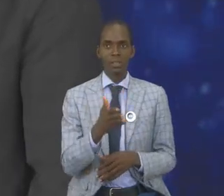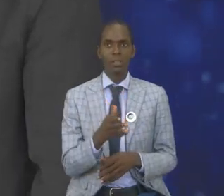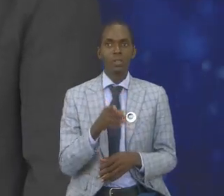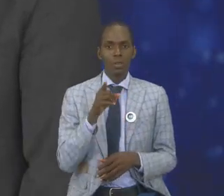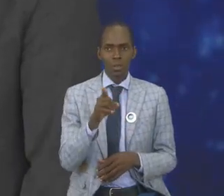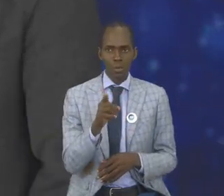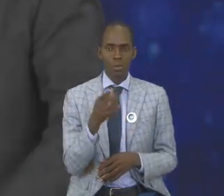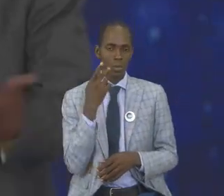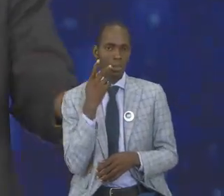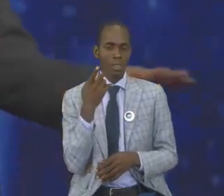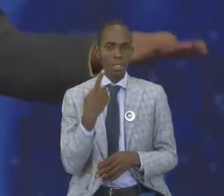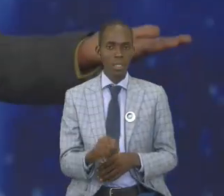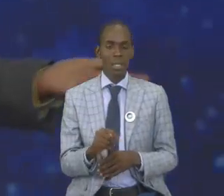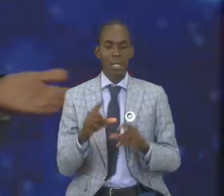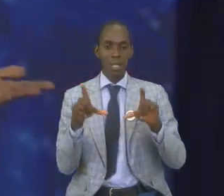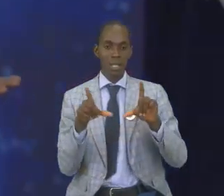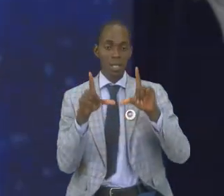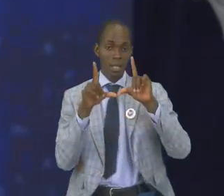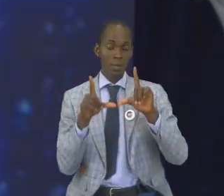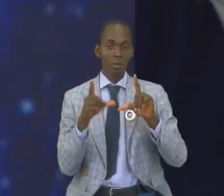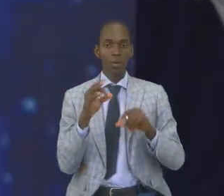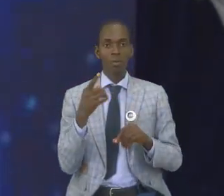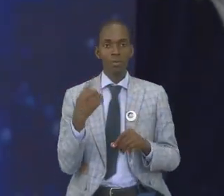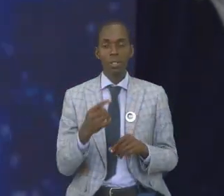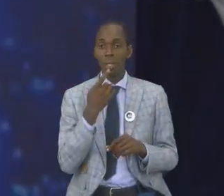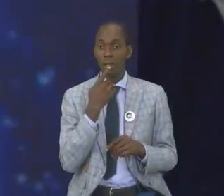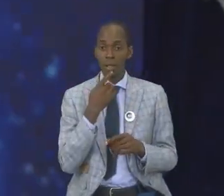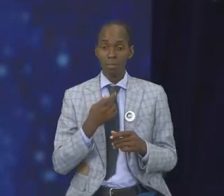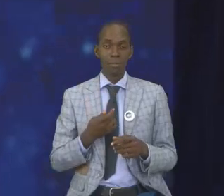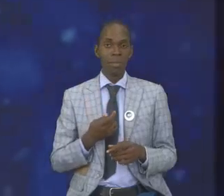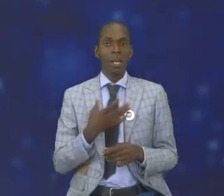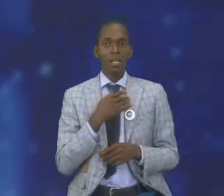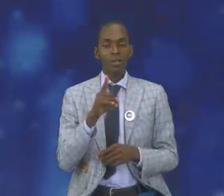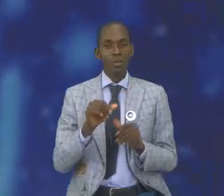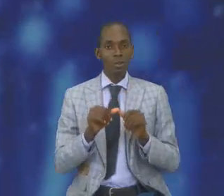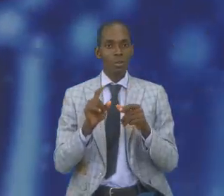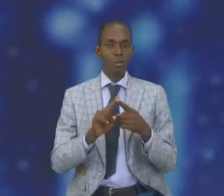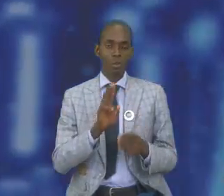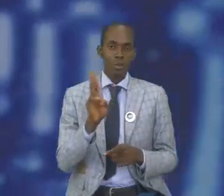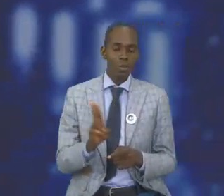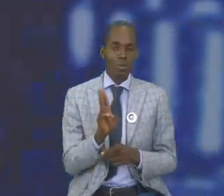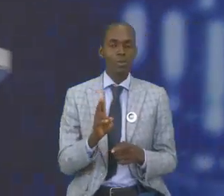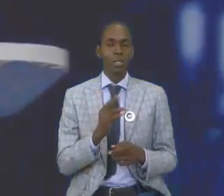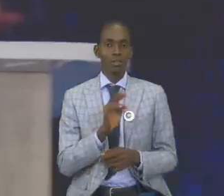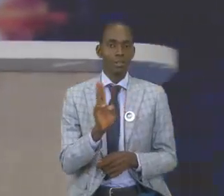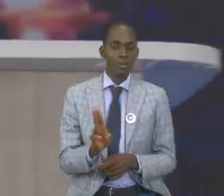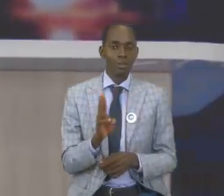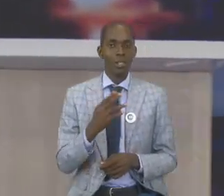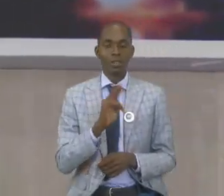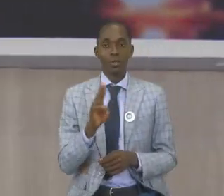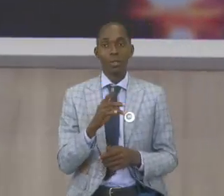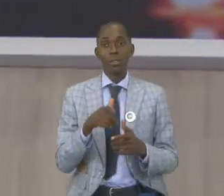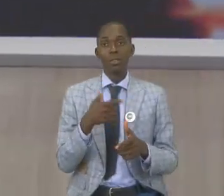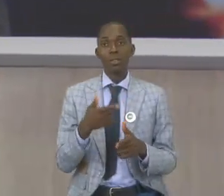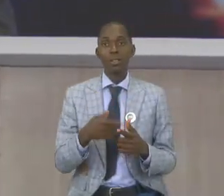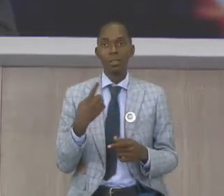level of the battery, and then you're able to use it. And you keep on using it and using it, and the battery